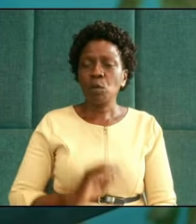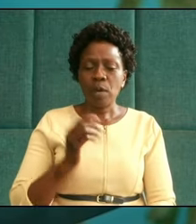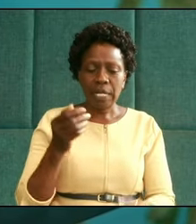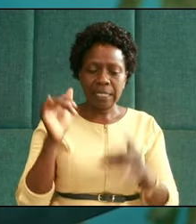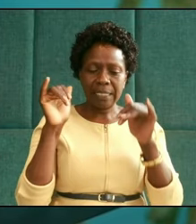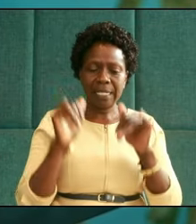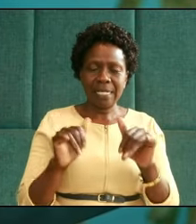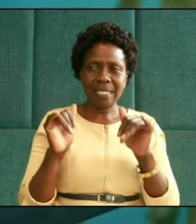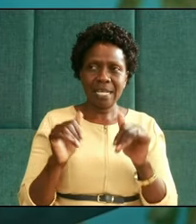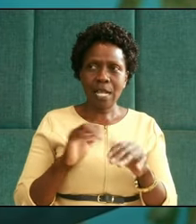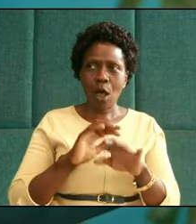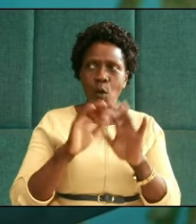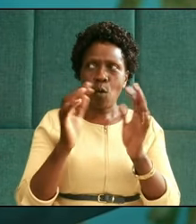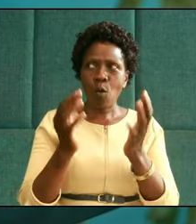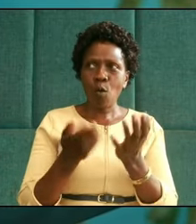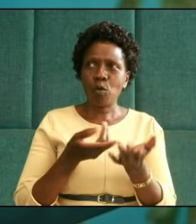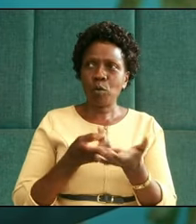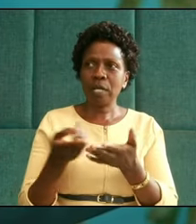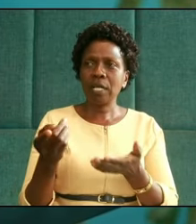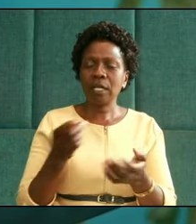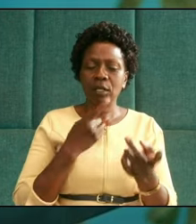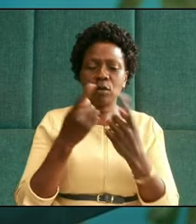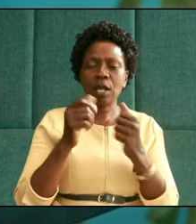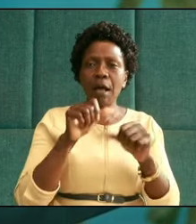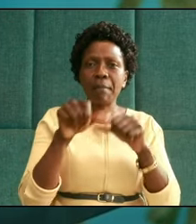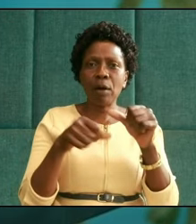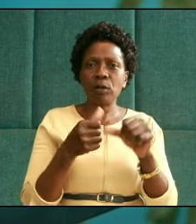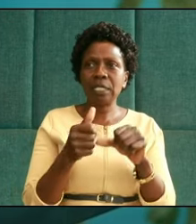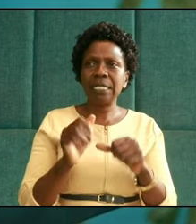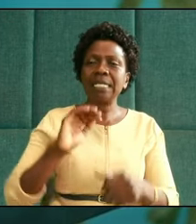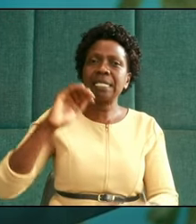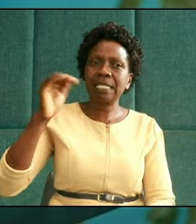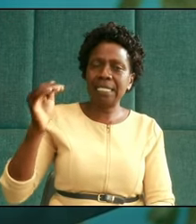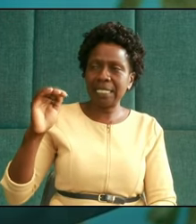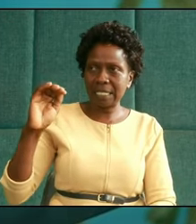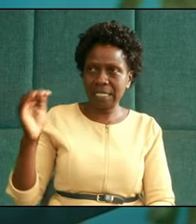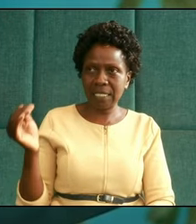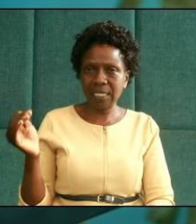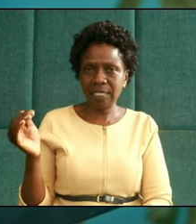week talking about cities.